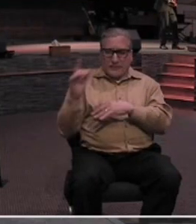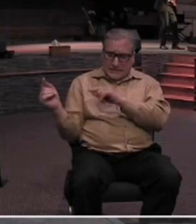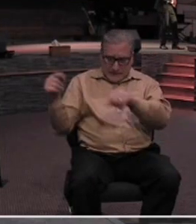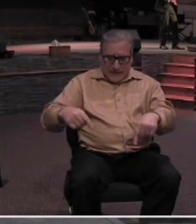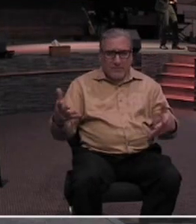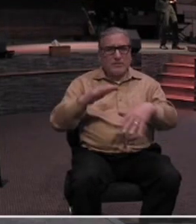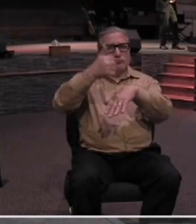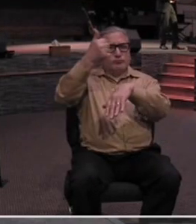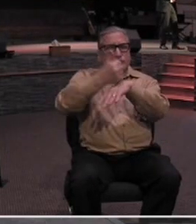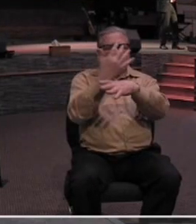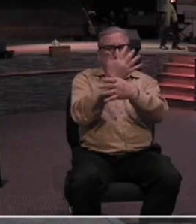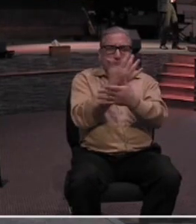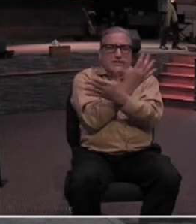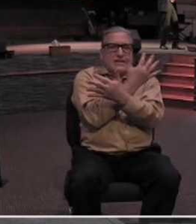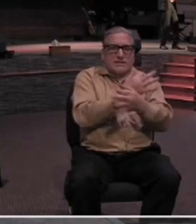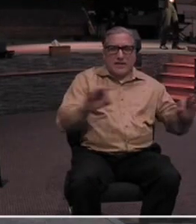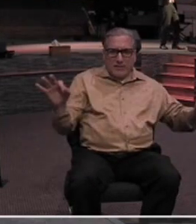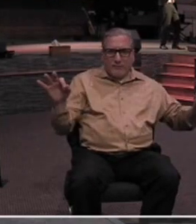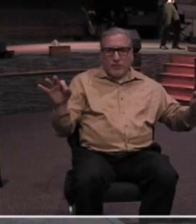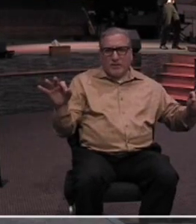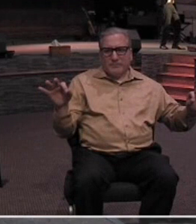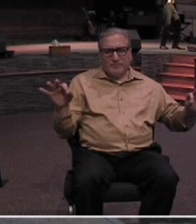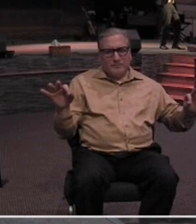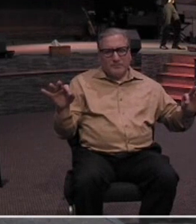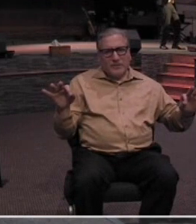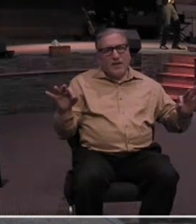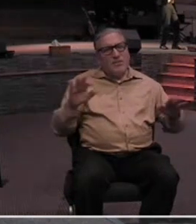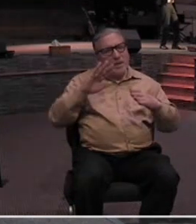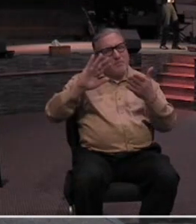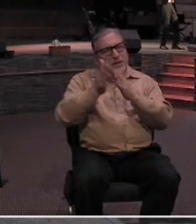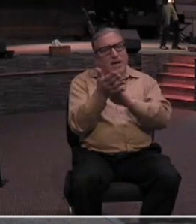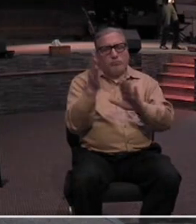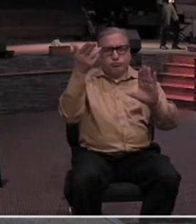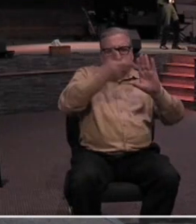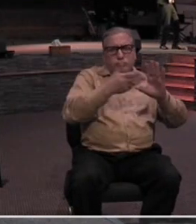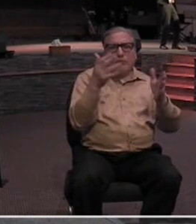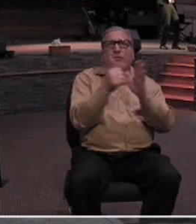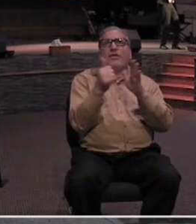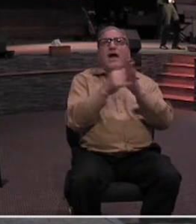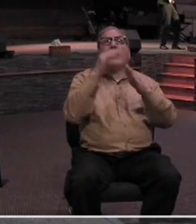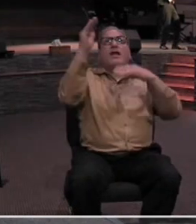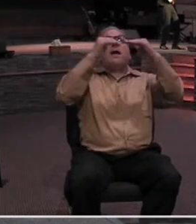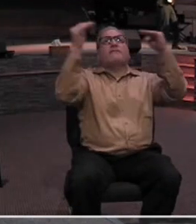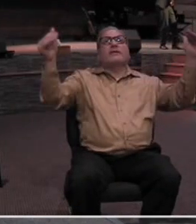free. Amen. They became a part of that heavenly Jerusalem, that Jerusalem which